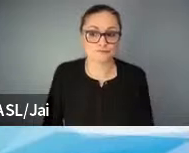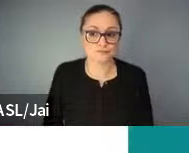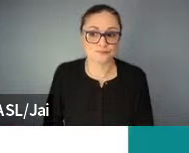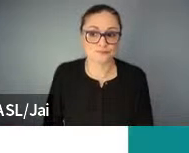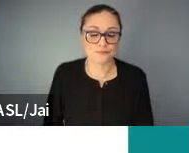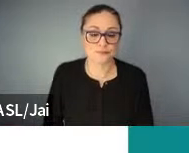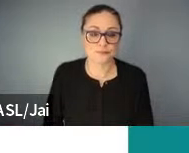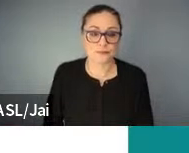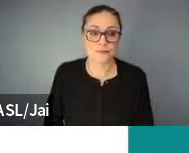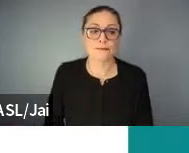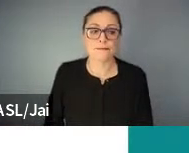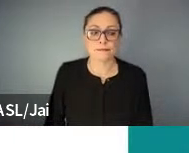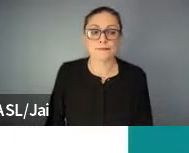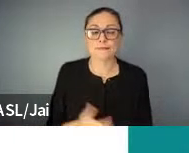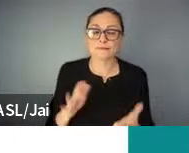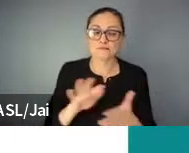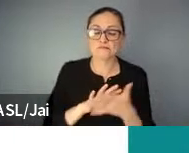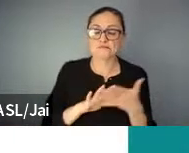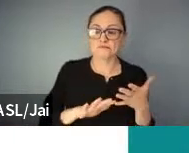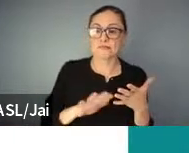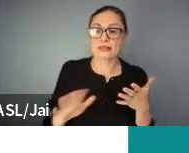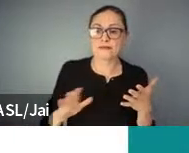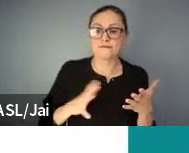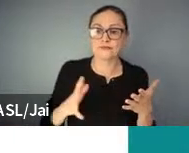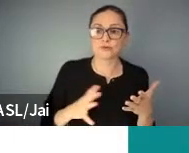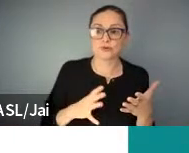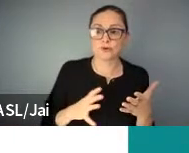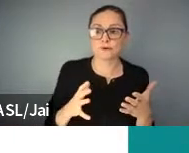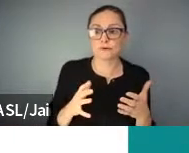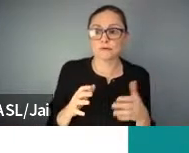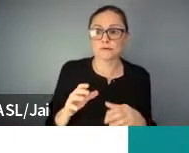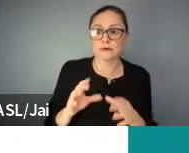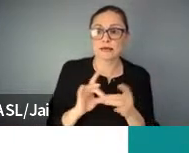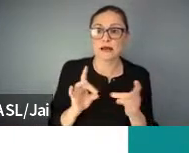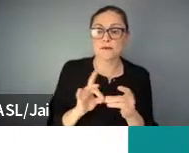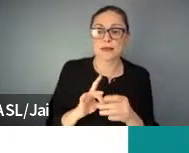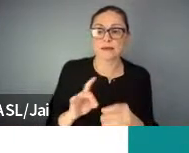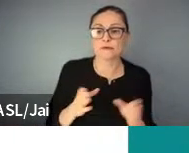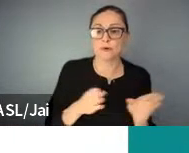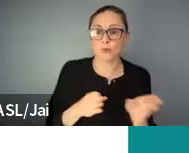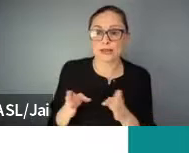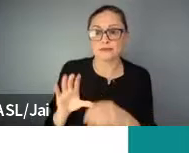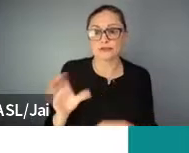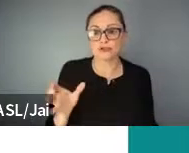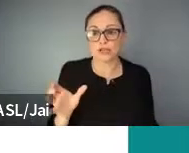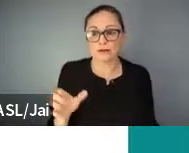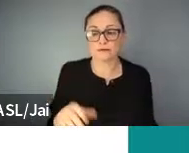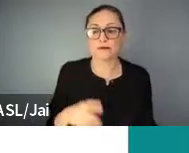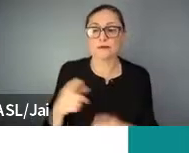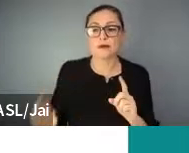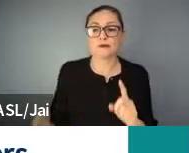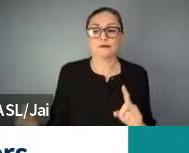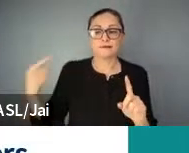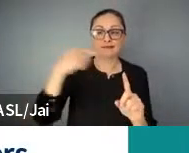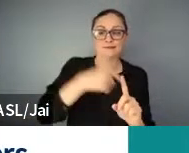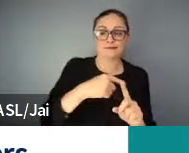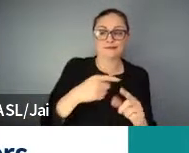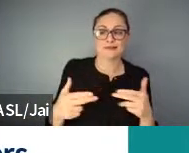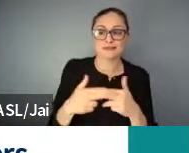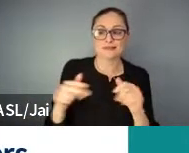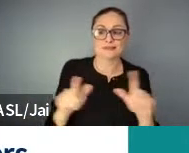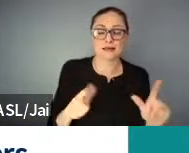Wonderful. So those are the official comment channels. And I also want to go back one slide. My